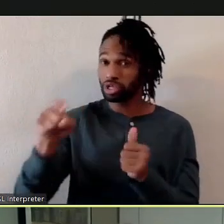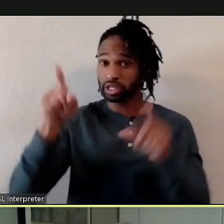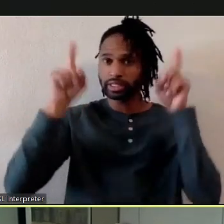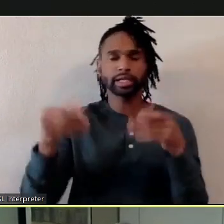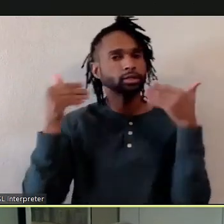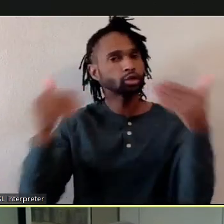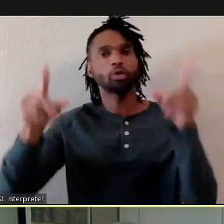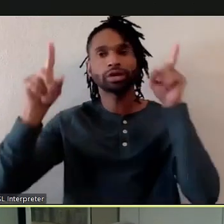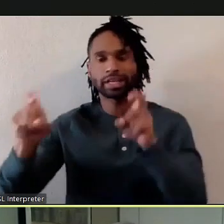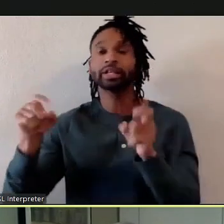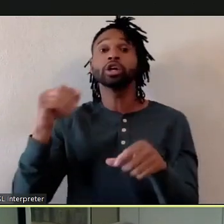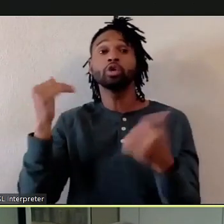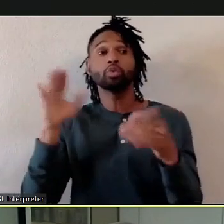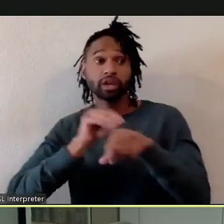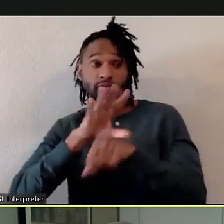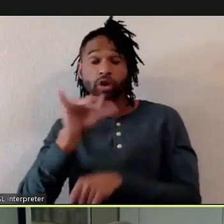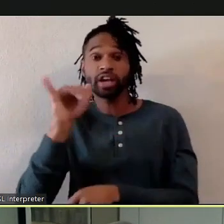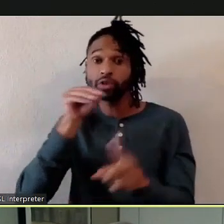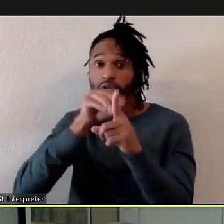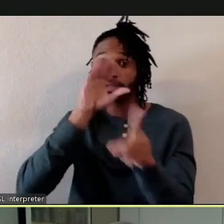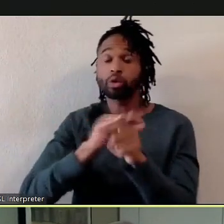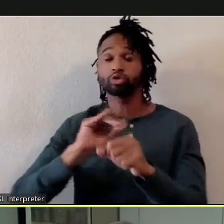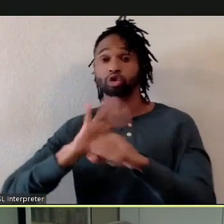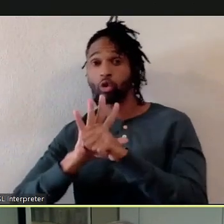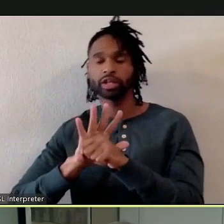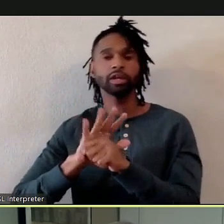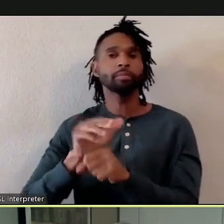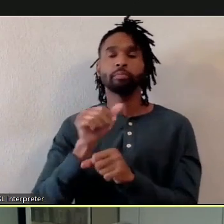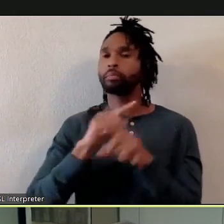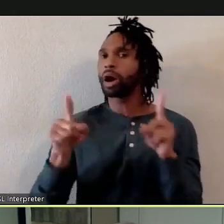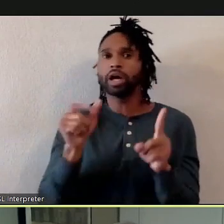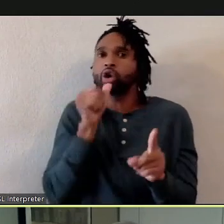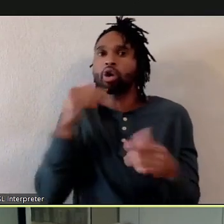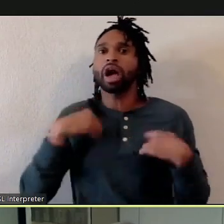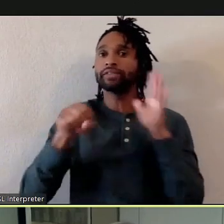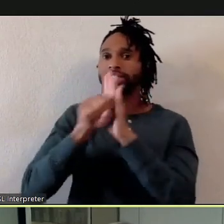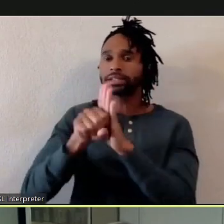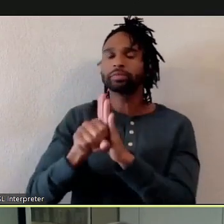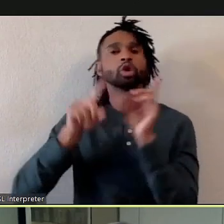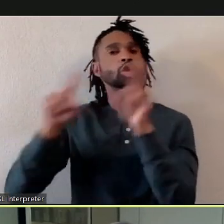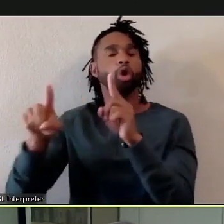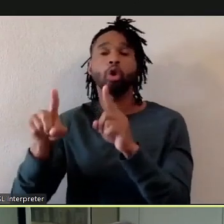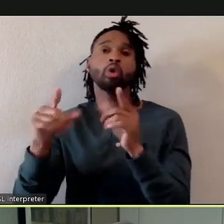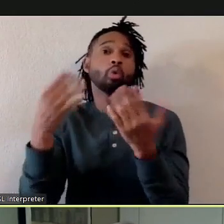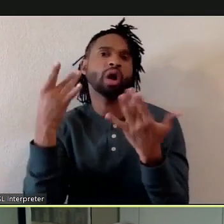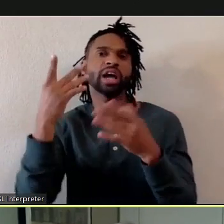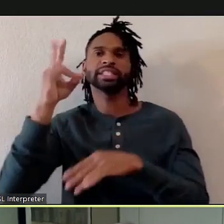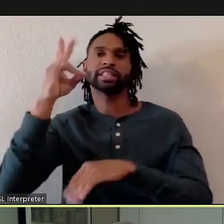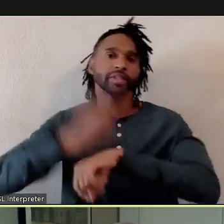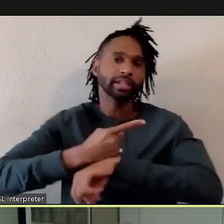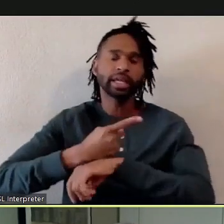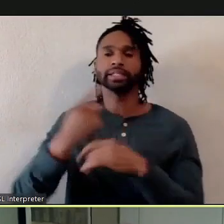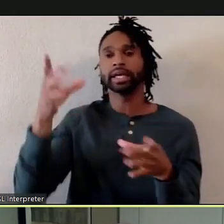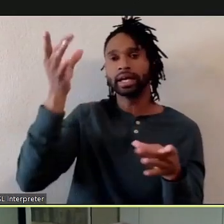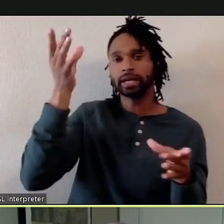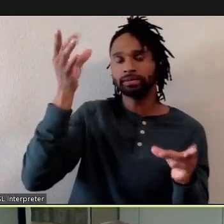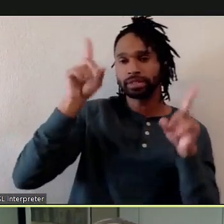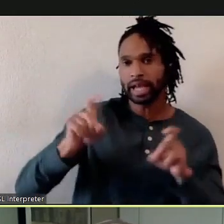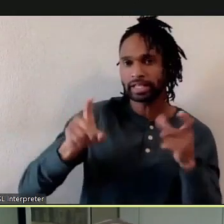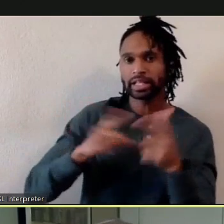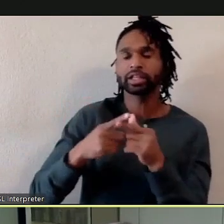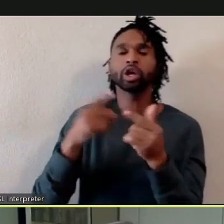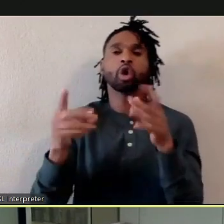advise that if you have been exposed to COVID-19 but don't have symptoms, get tested 7 days after exposure and quarantine for a full 14